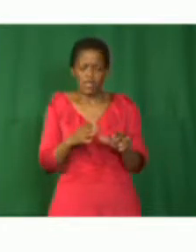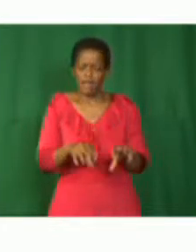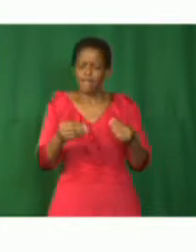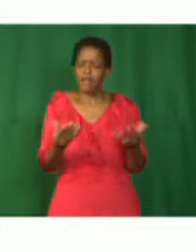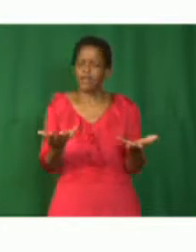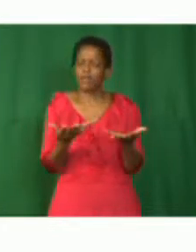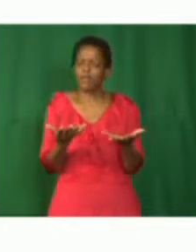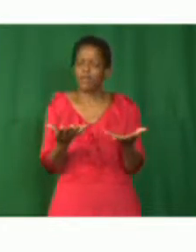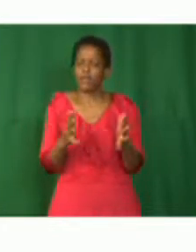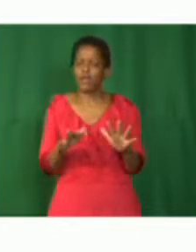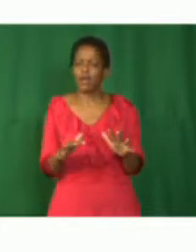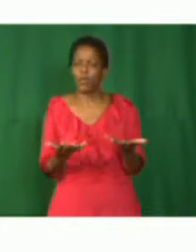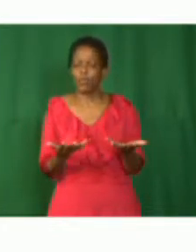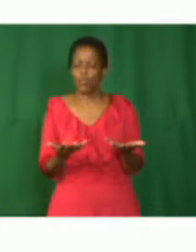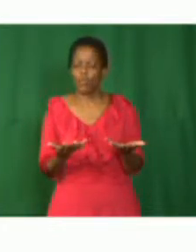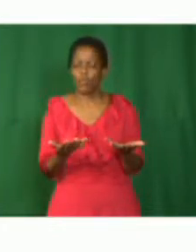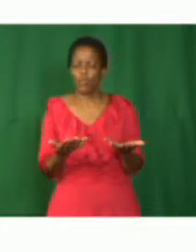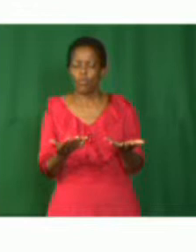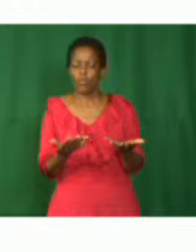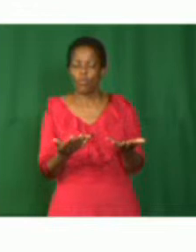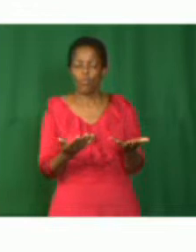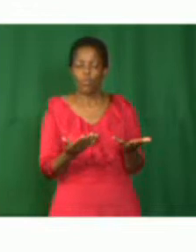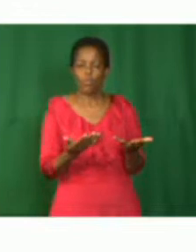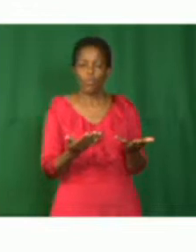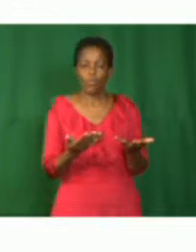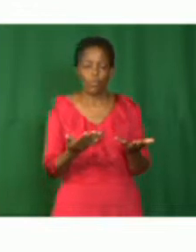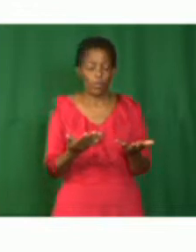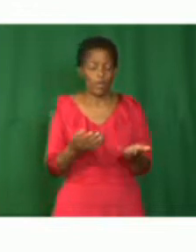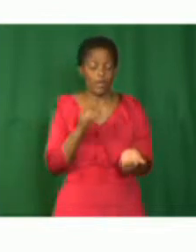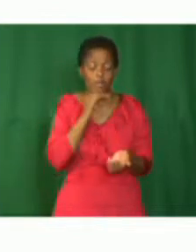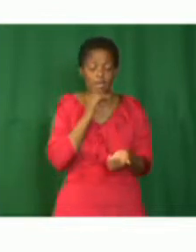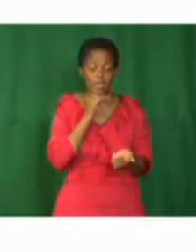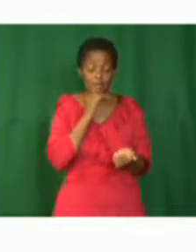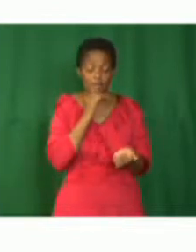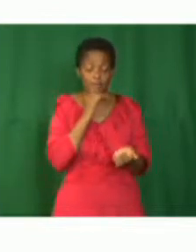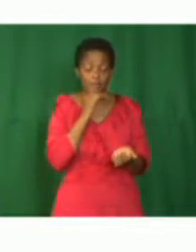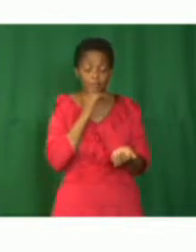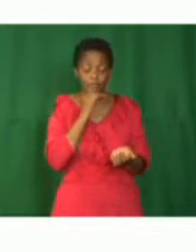instance, here, the kind of story we are reading is a